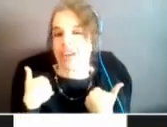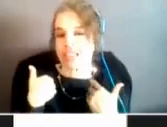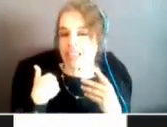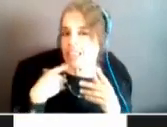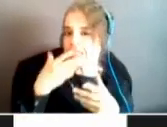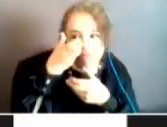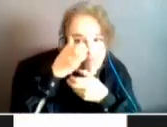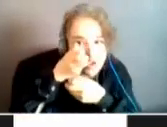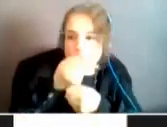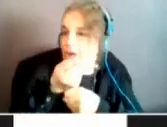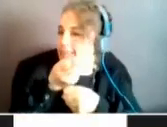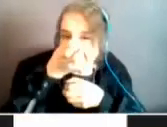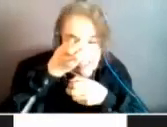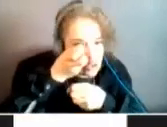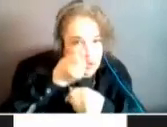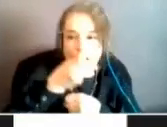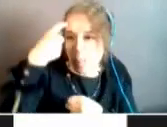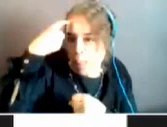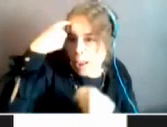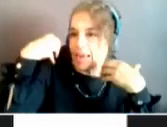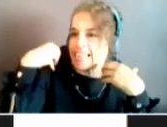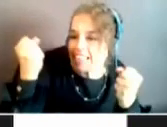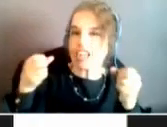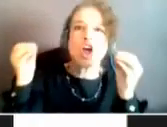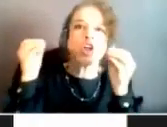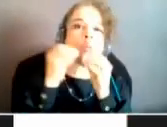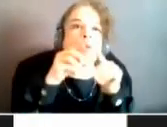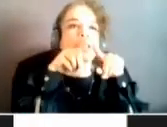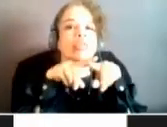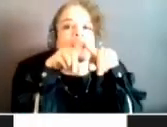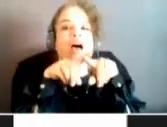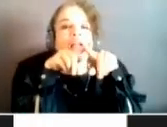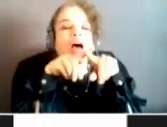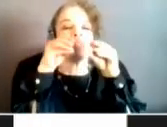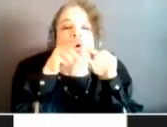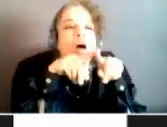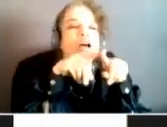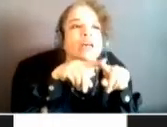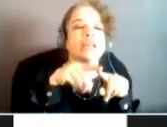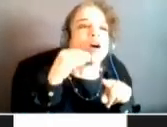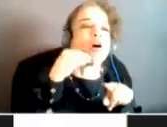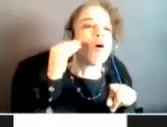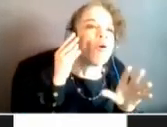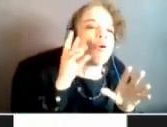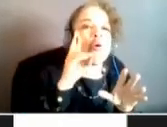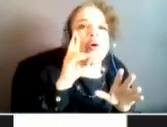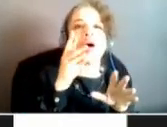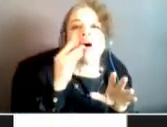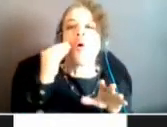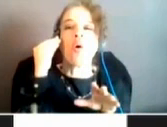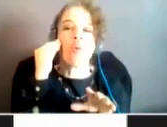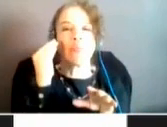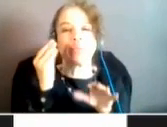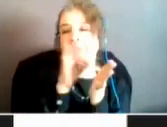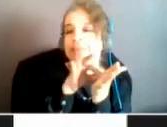distrust of mental health and more reliance on, you know, home remedies or that kind of thing. You